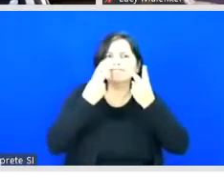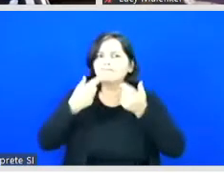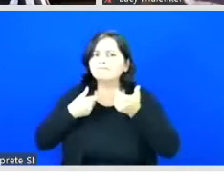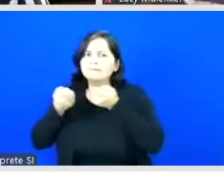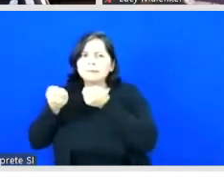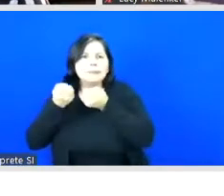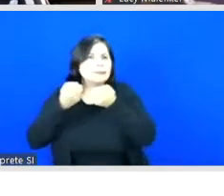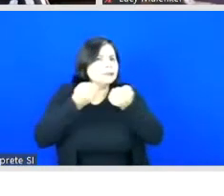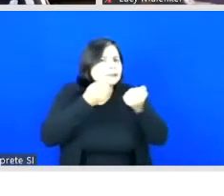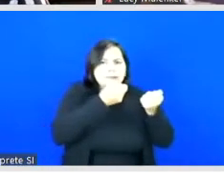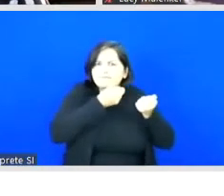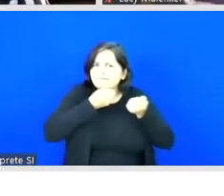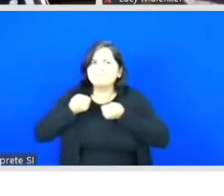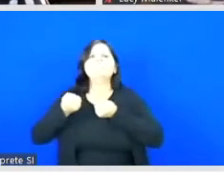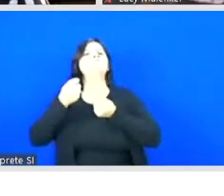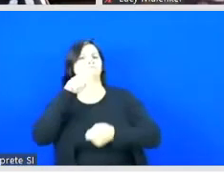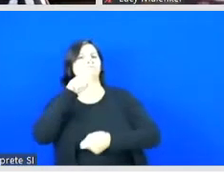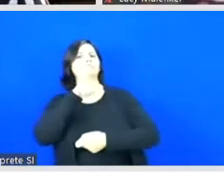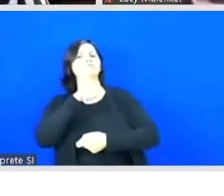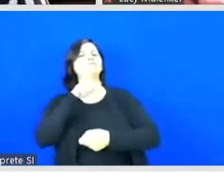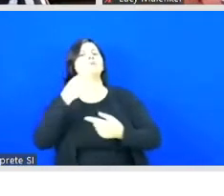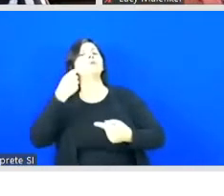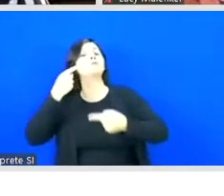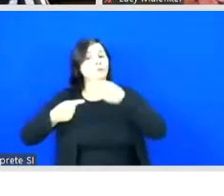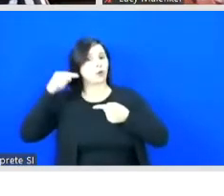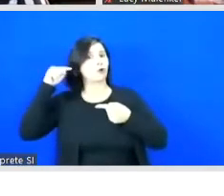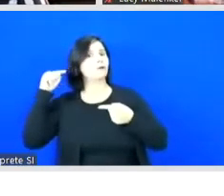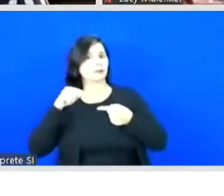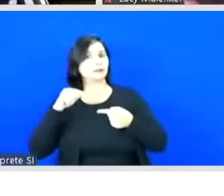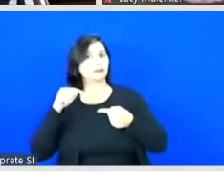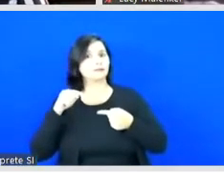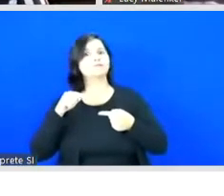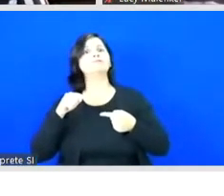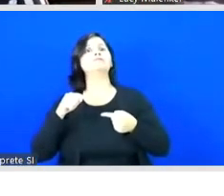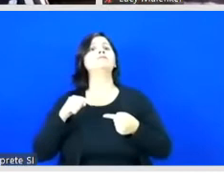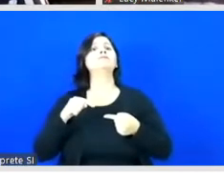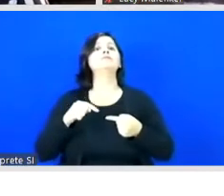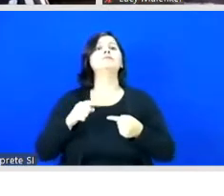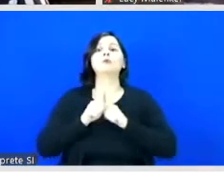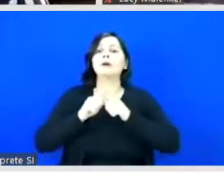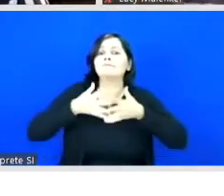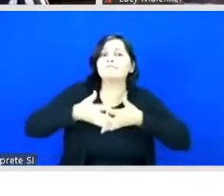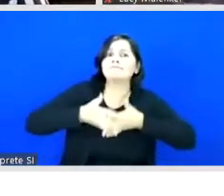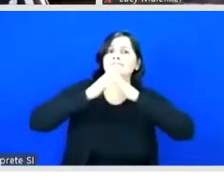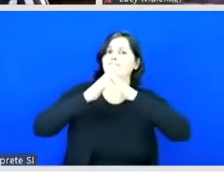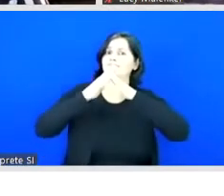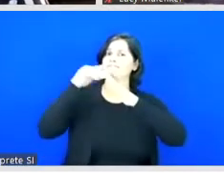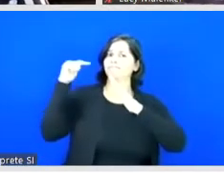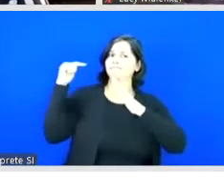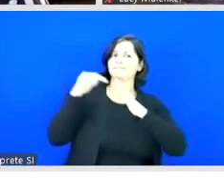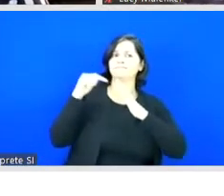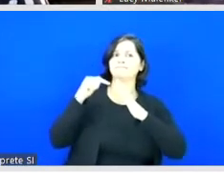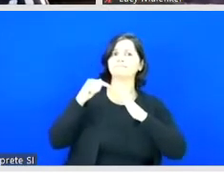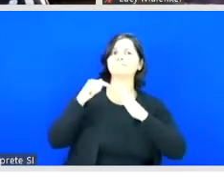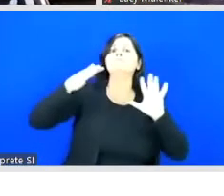having a role in the community level and grassroots actions that are taking place. Government must also find and